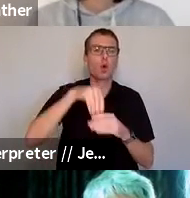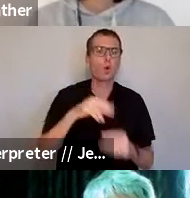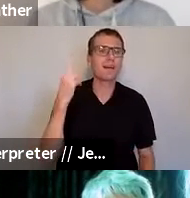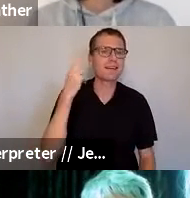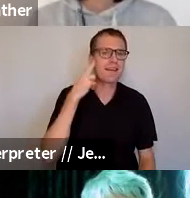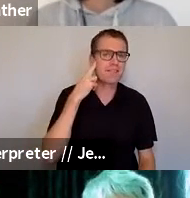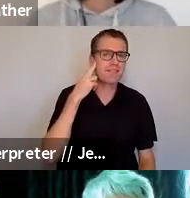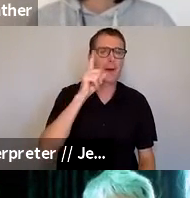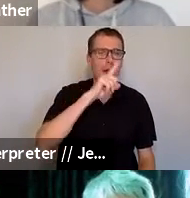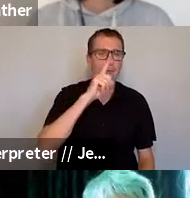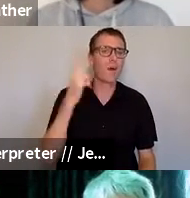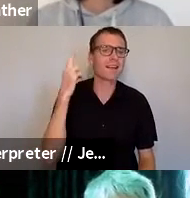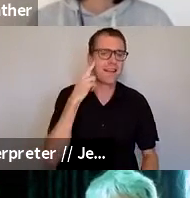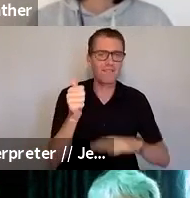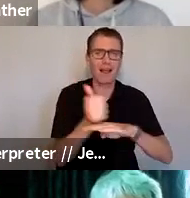actors.